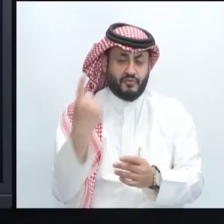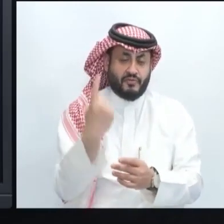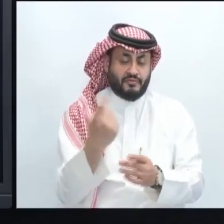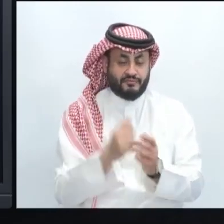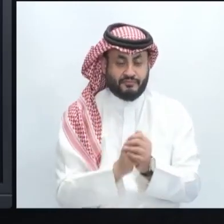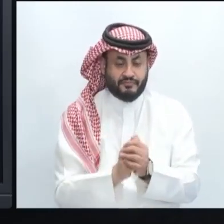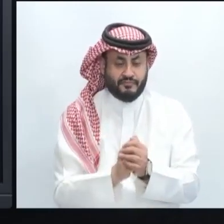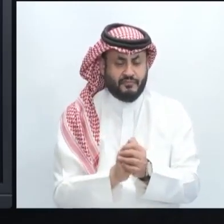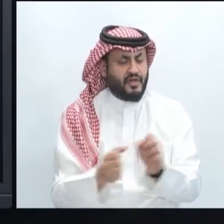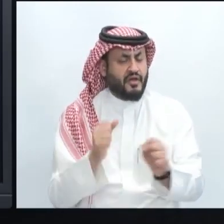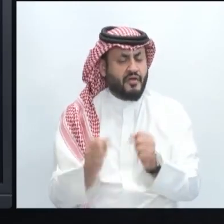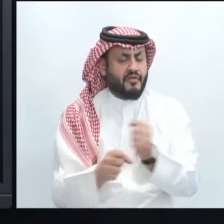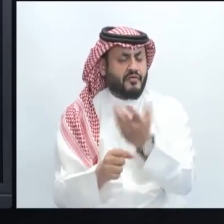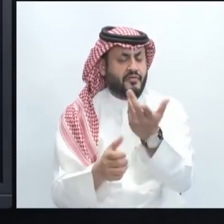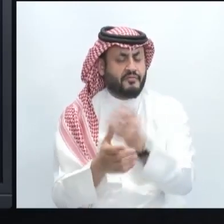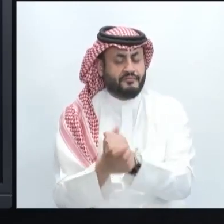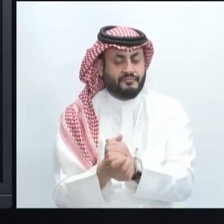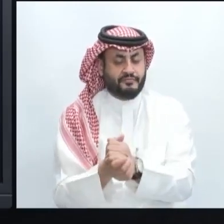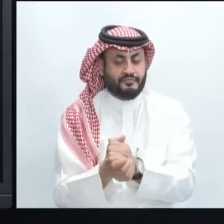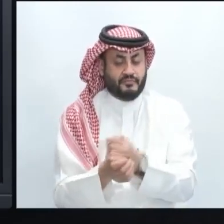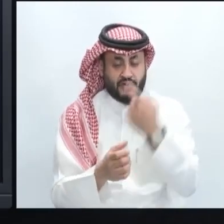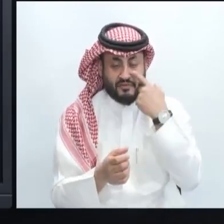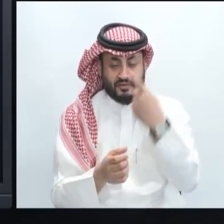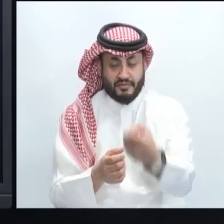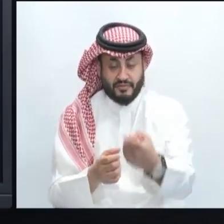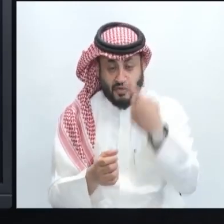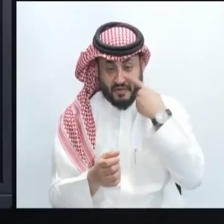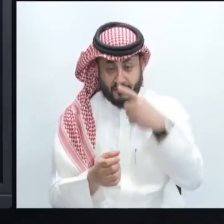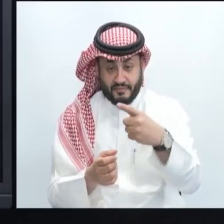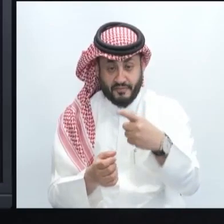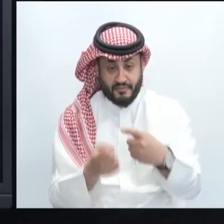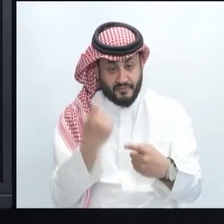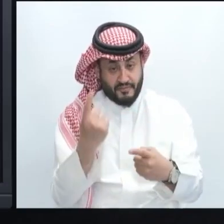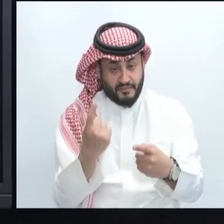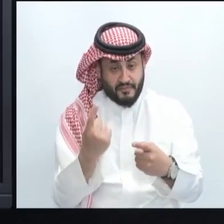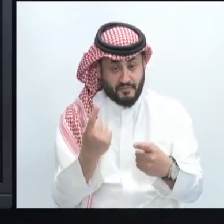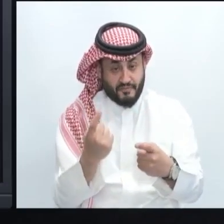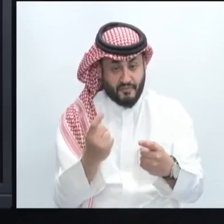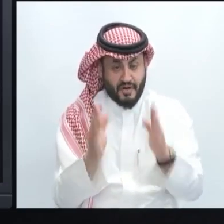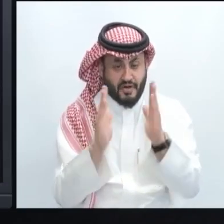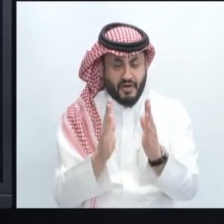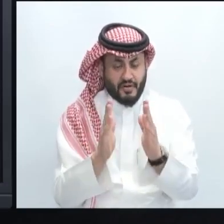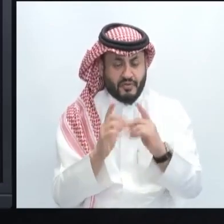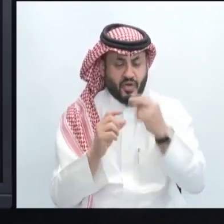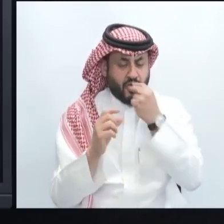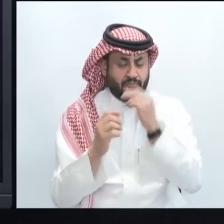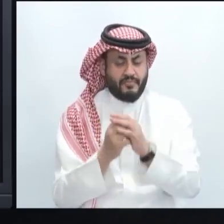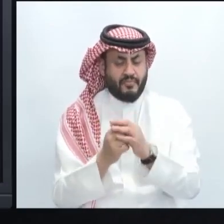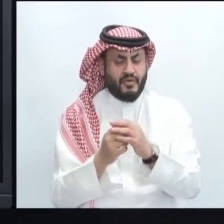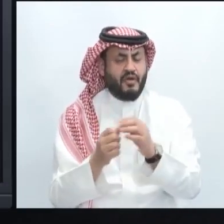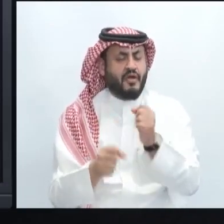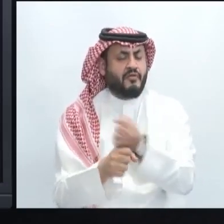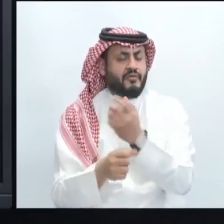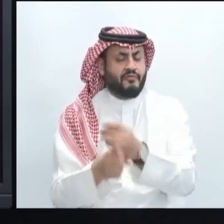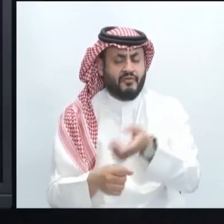are we going to play this? We will see a number next to a type of food. And what we say is we're going